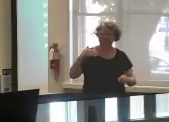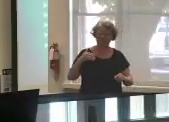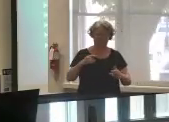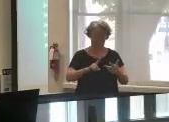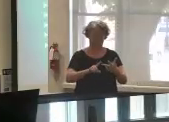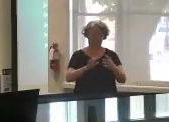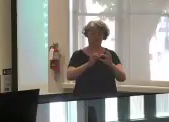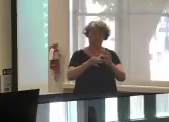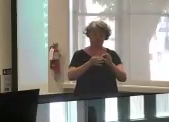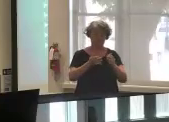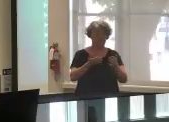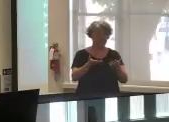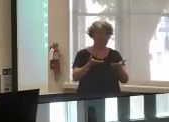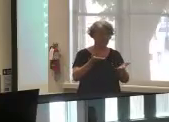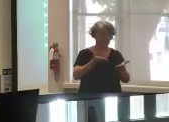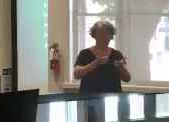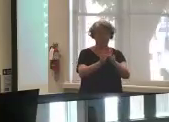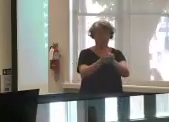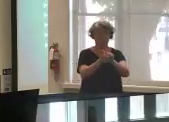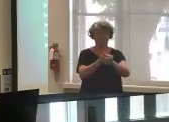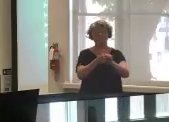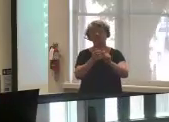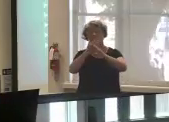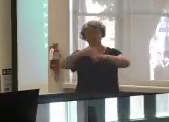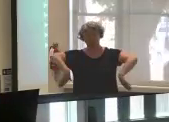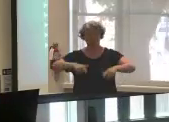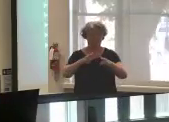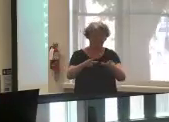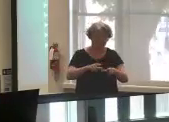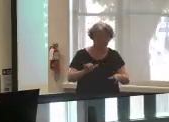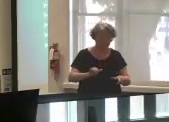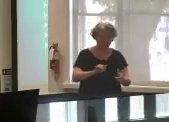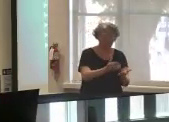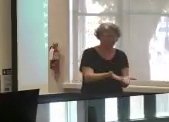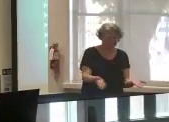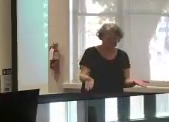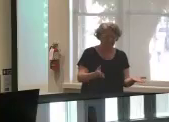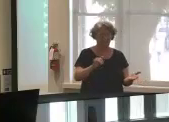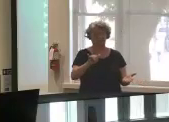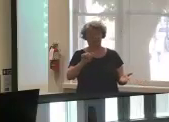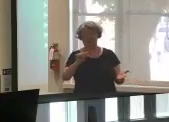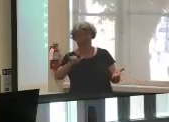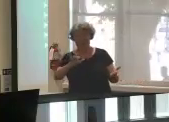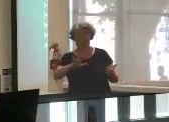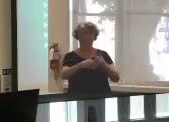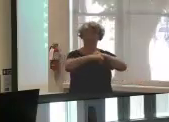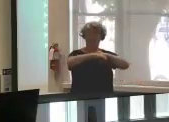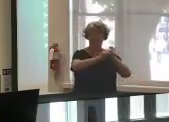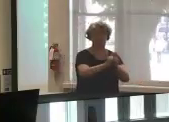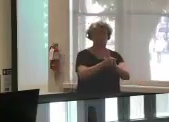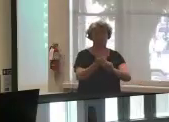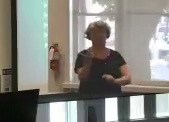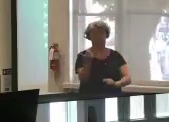Interpreter services and translations addresses language barriers as well. And with our materials, we're happy to say that with Yay, all our marketing materials is